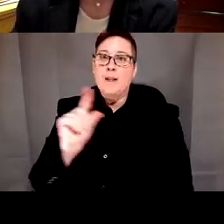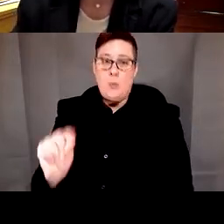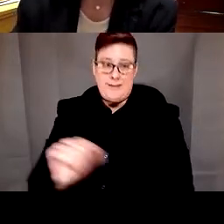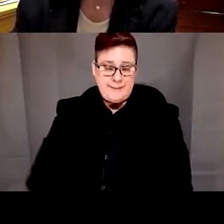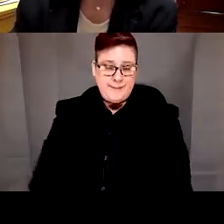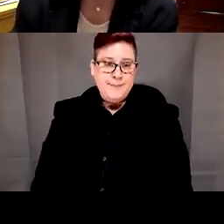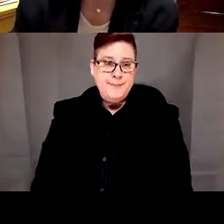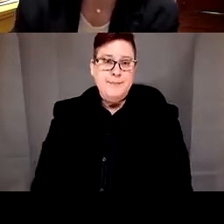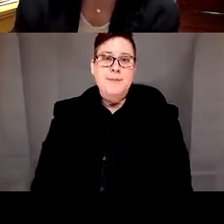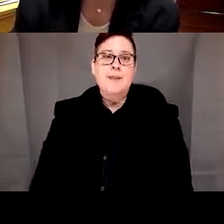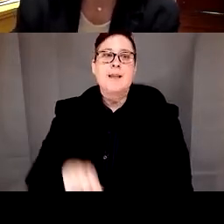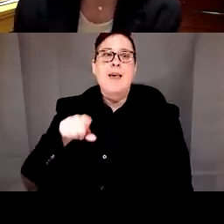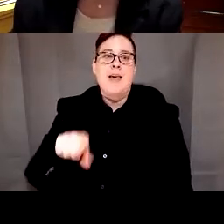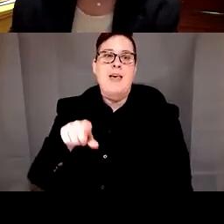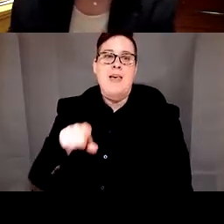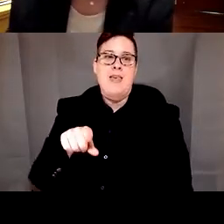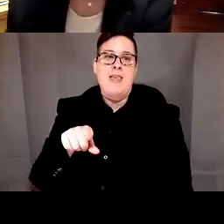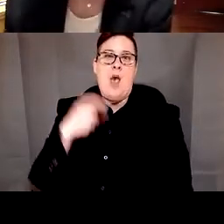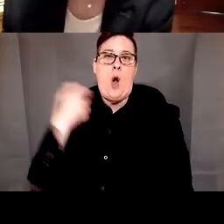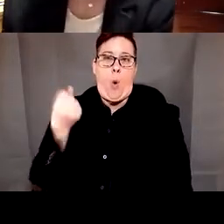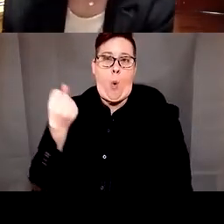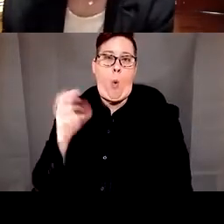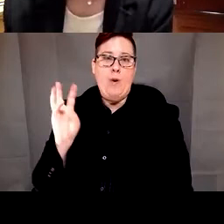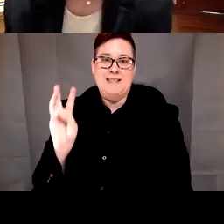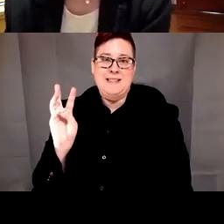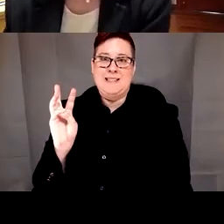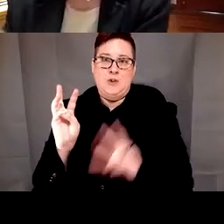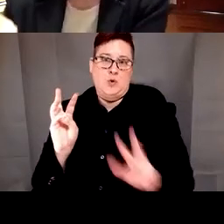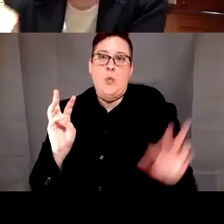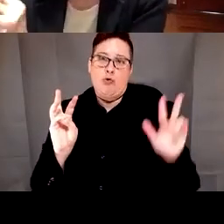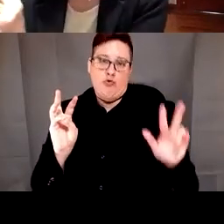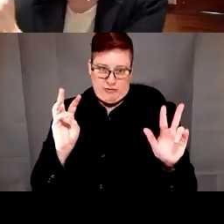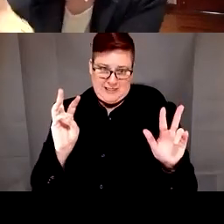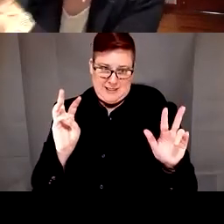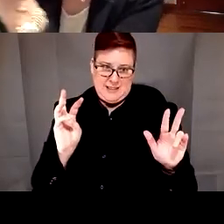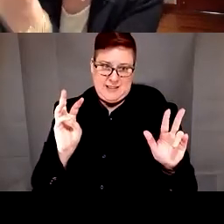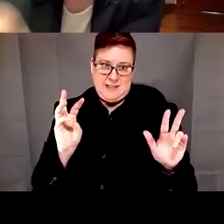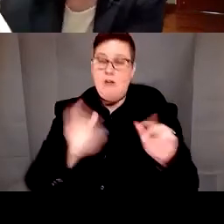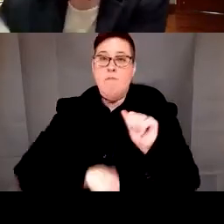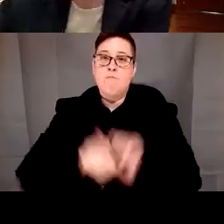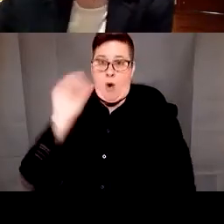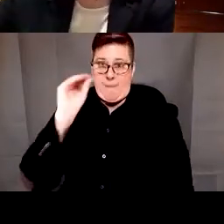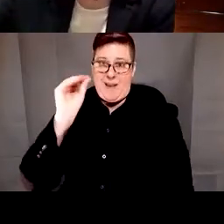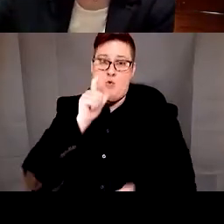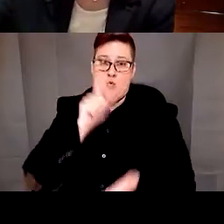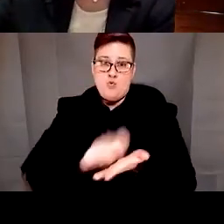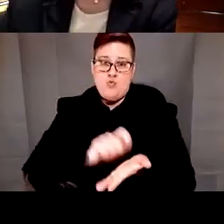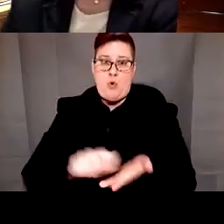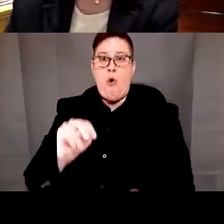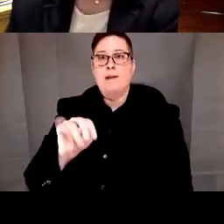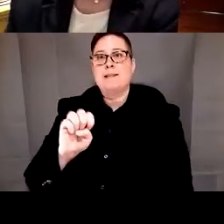And here it was a holding 6-3. And the majority opinion was written by Neil